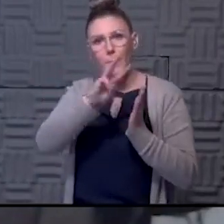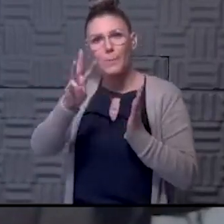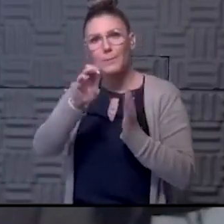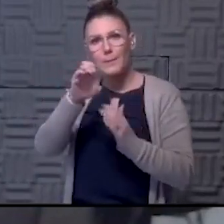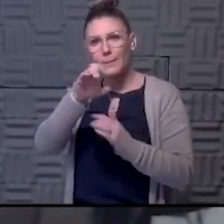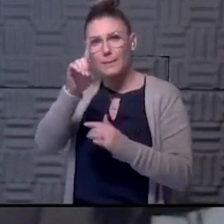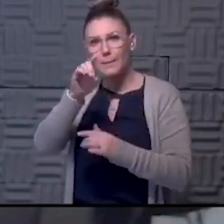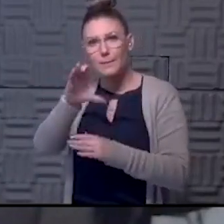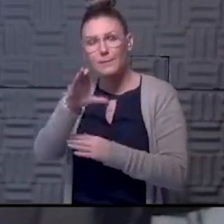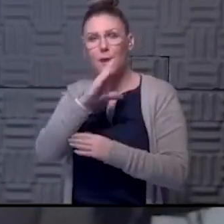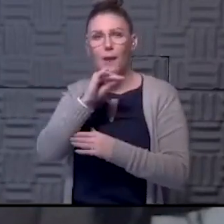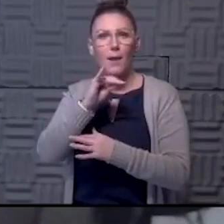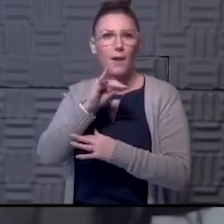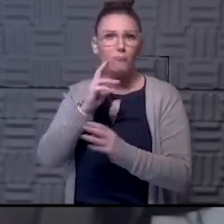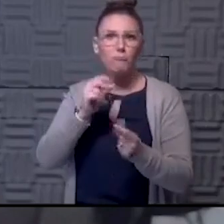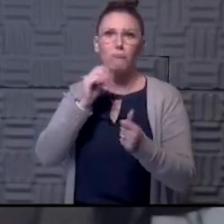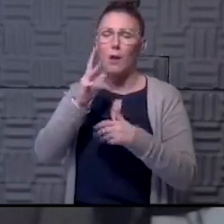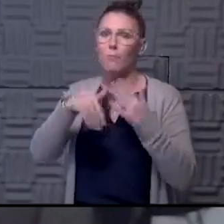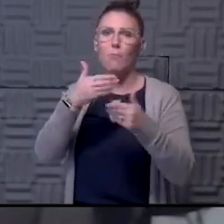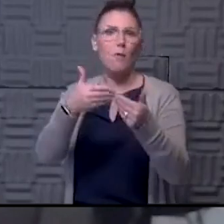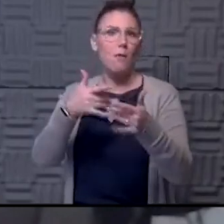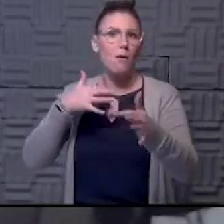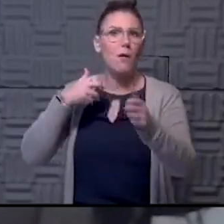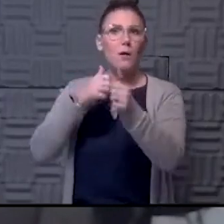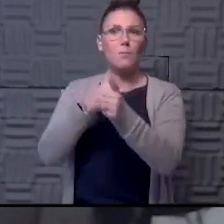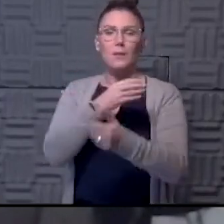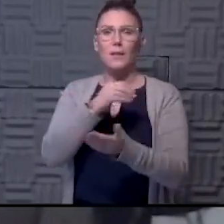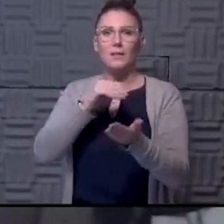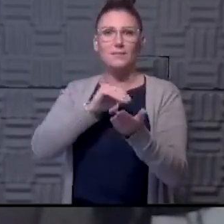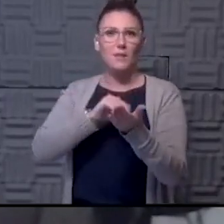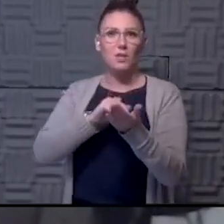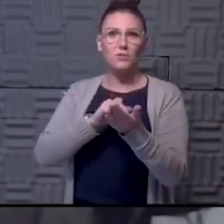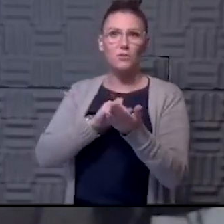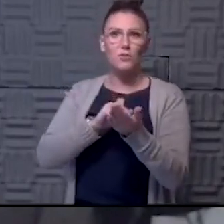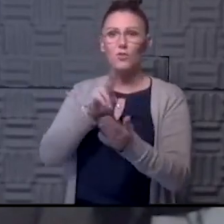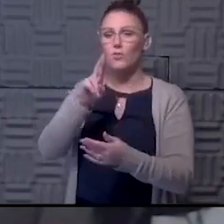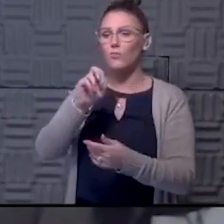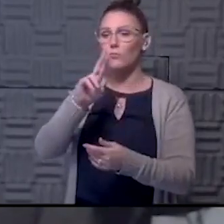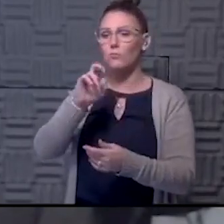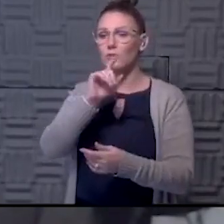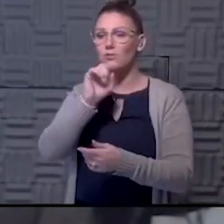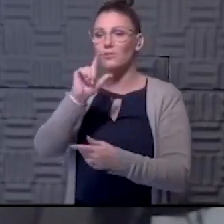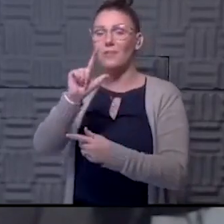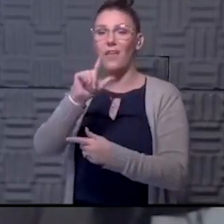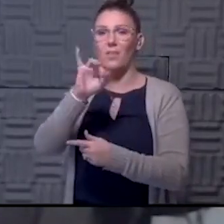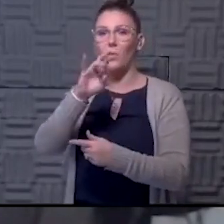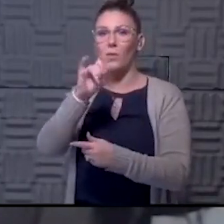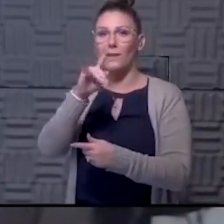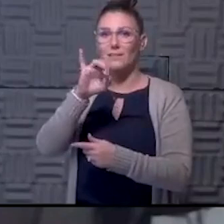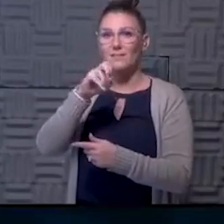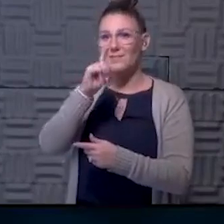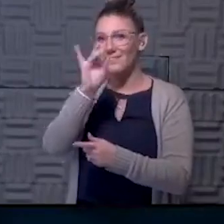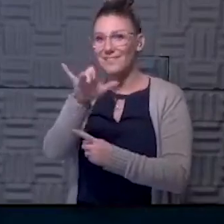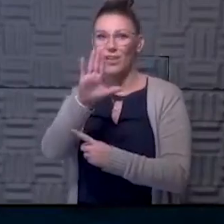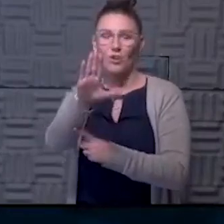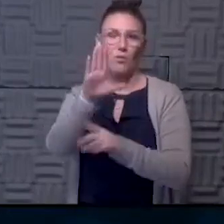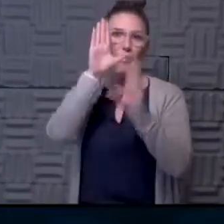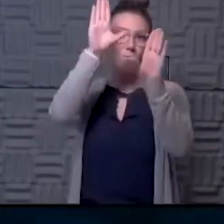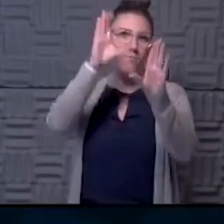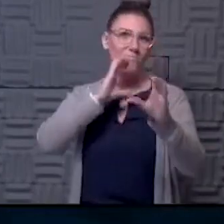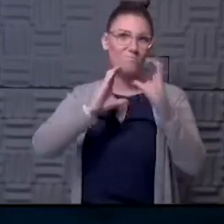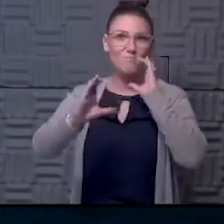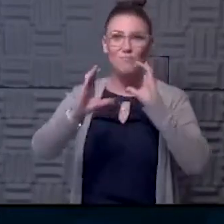and Dr. Rochelle Walensky's great communication skills are coming across. Yeah, that's awesome.